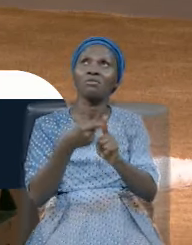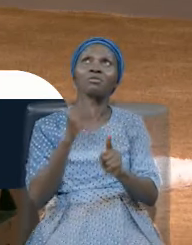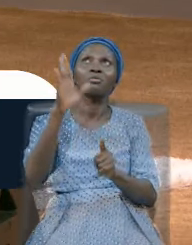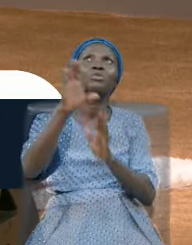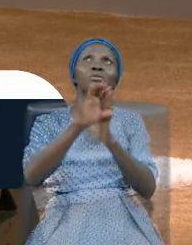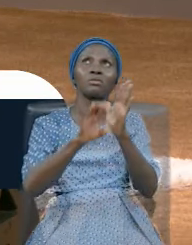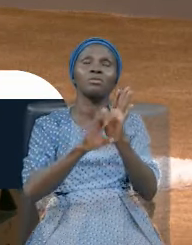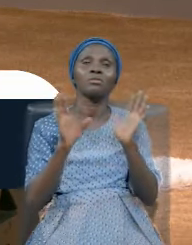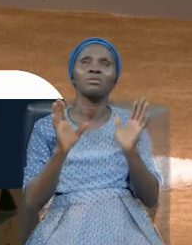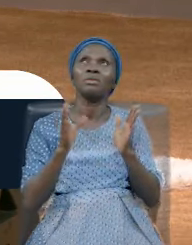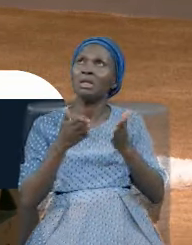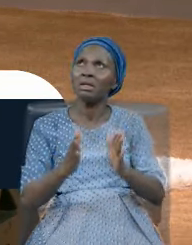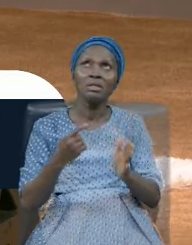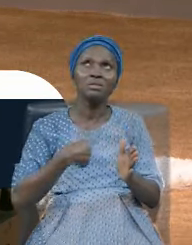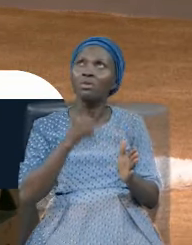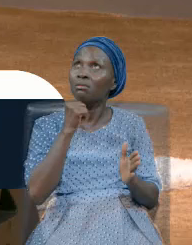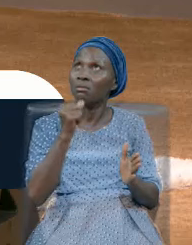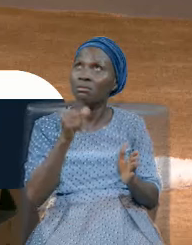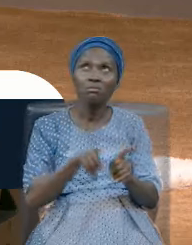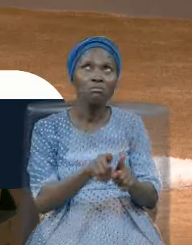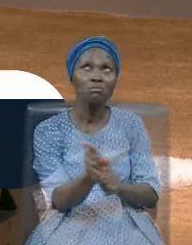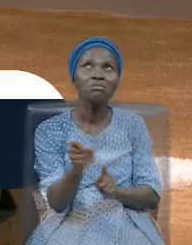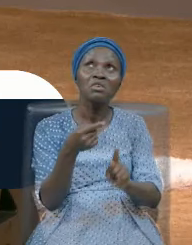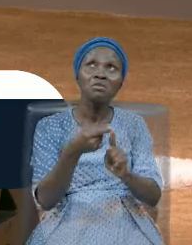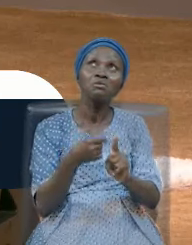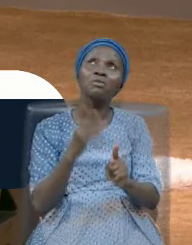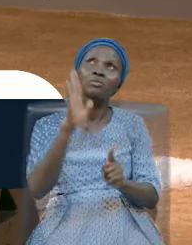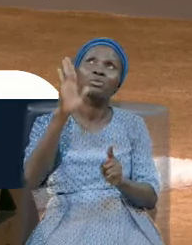wander from thy commandments.